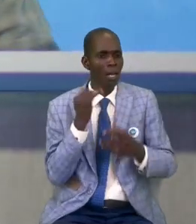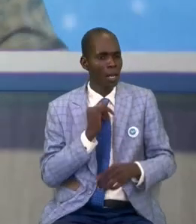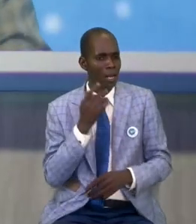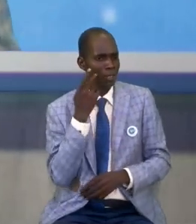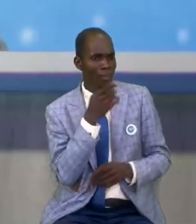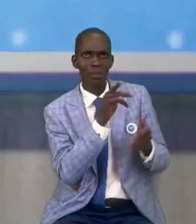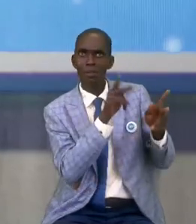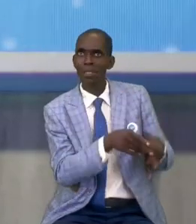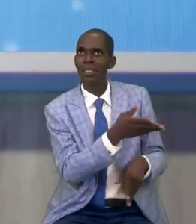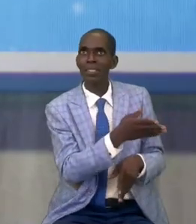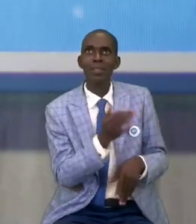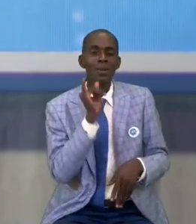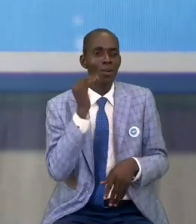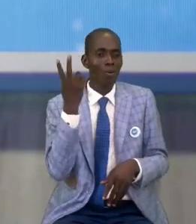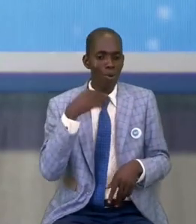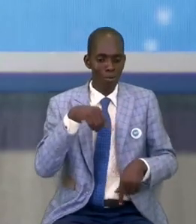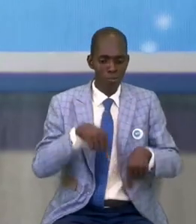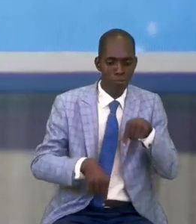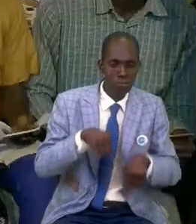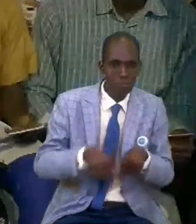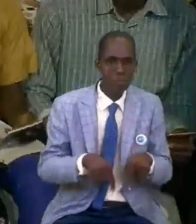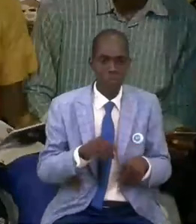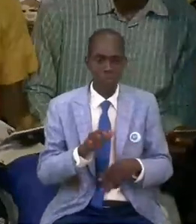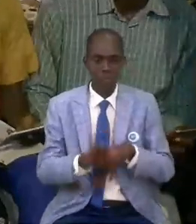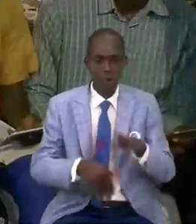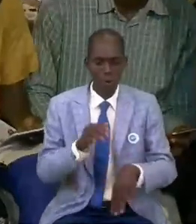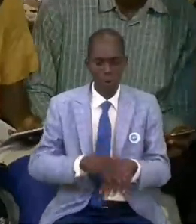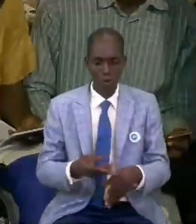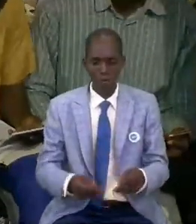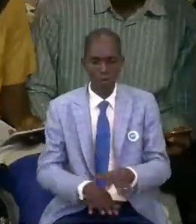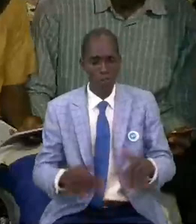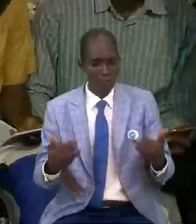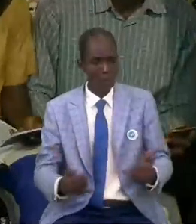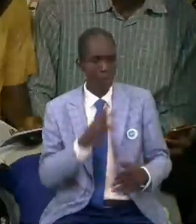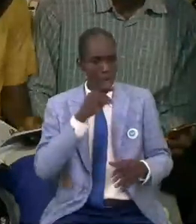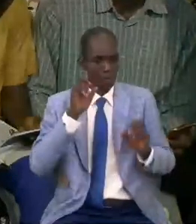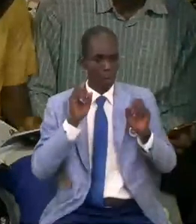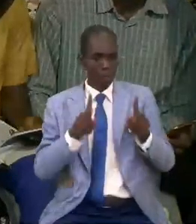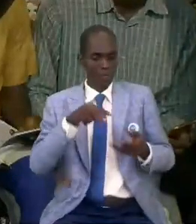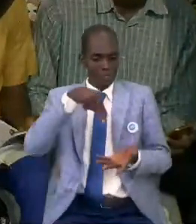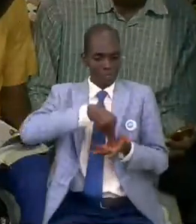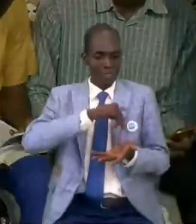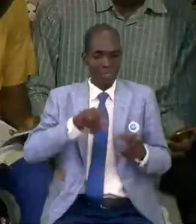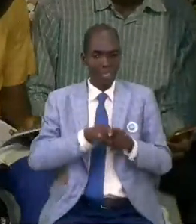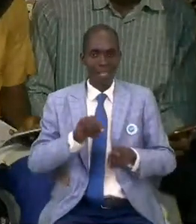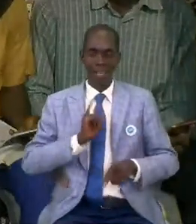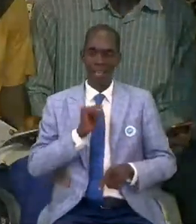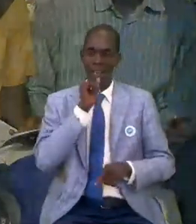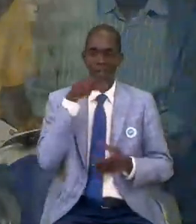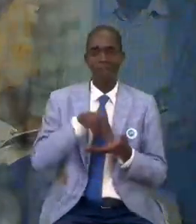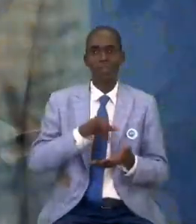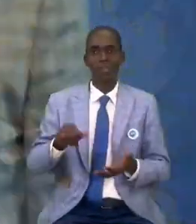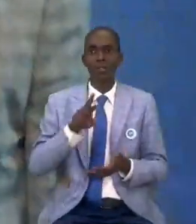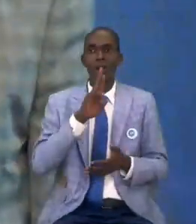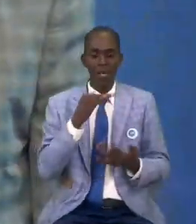now. You are standing like I'm standing. You're walking like I'm walking. And then they say, and they wonder. And